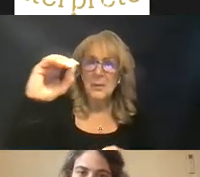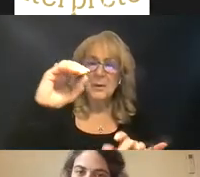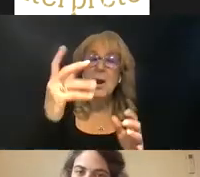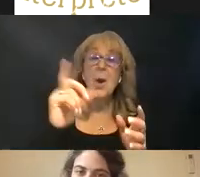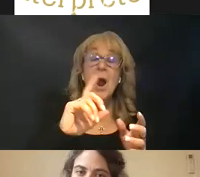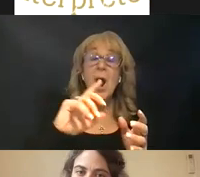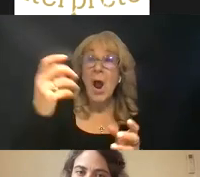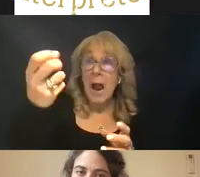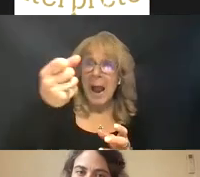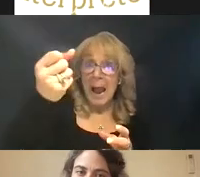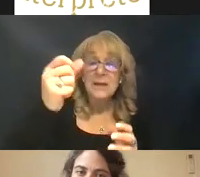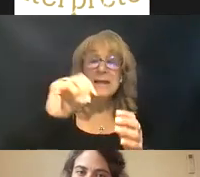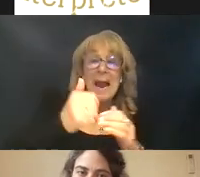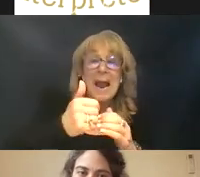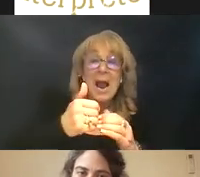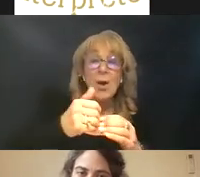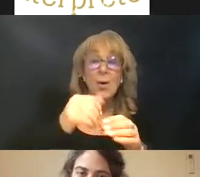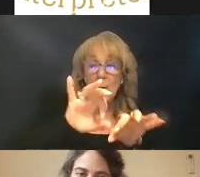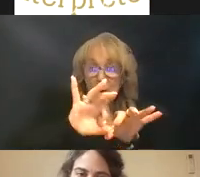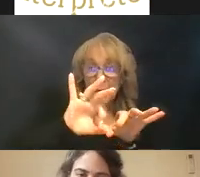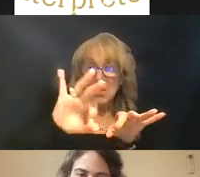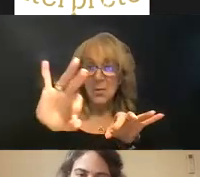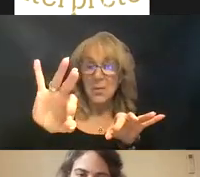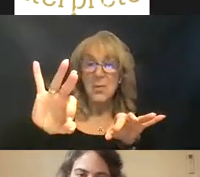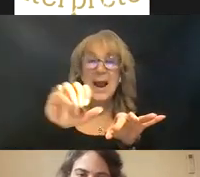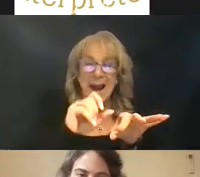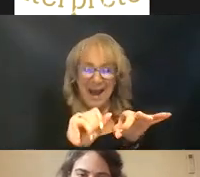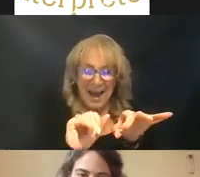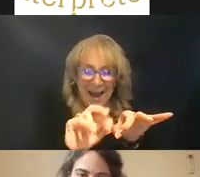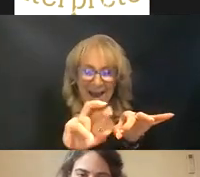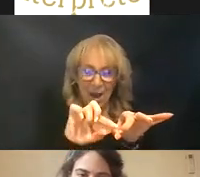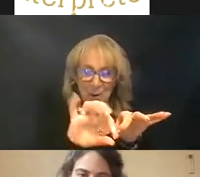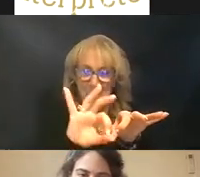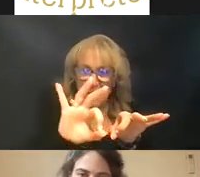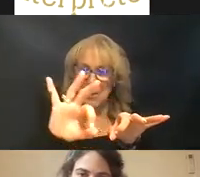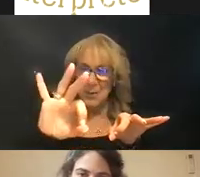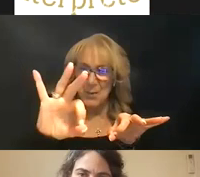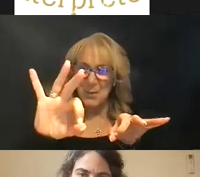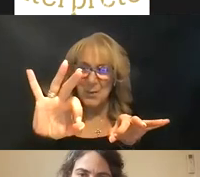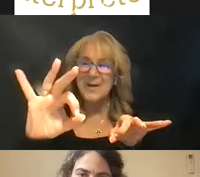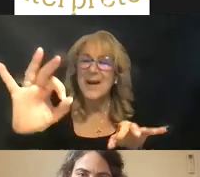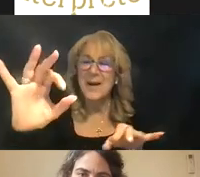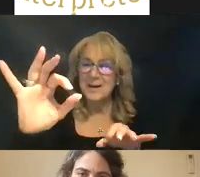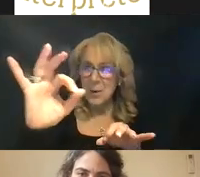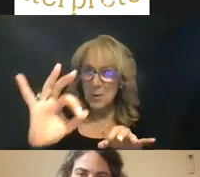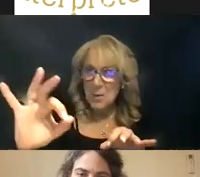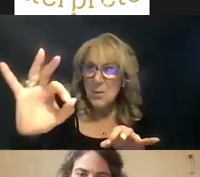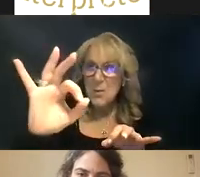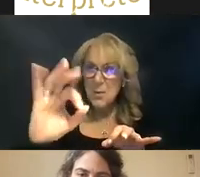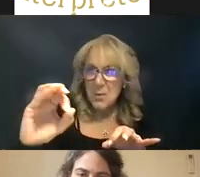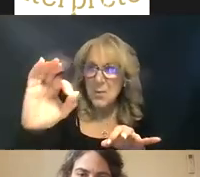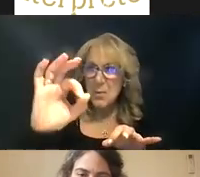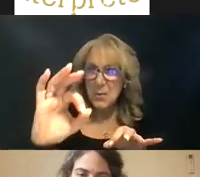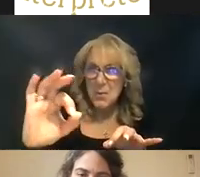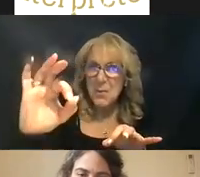And we're going to move to a slightly larger scale to investigate that. So this is Daniel Rosenberg, and he's now going to do